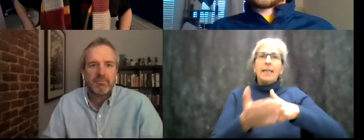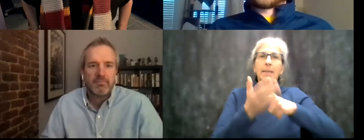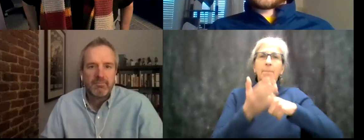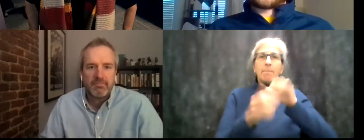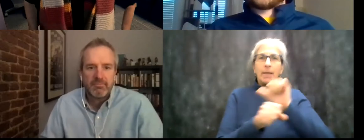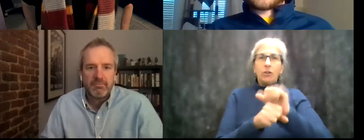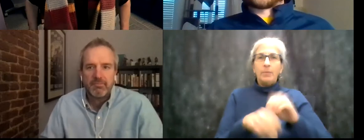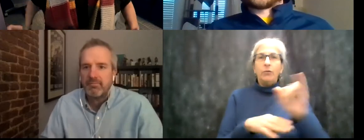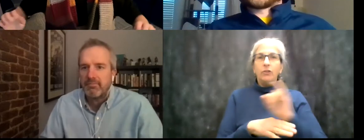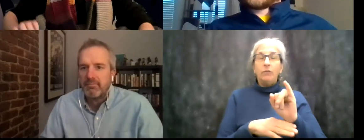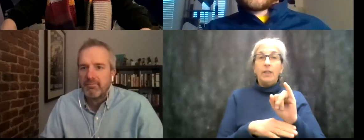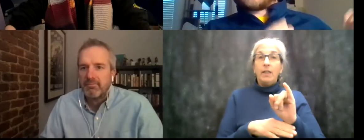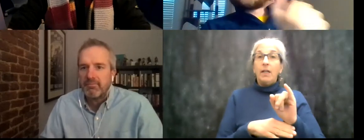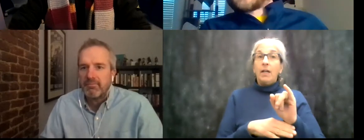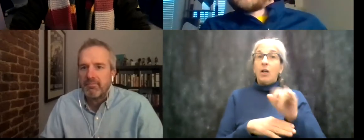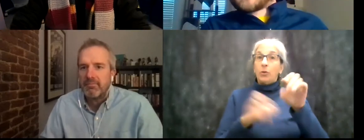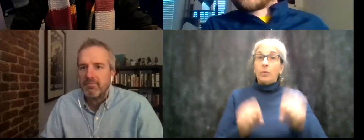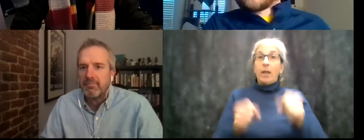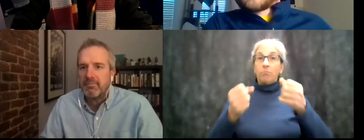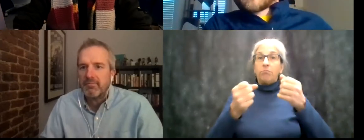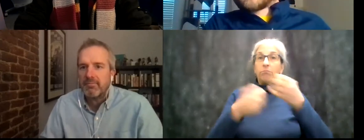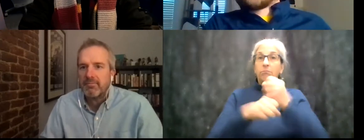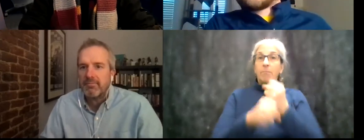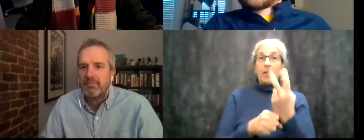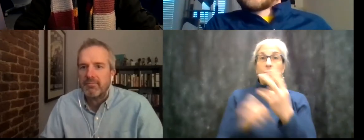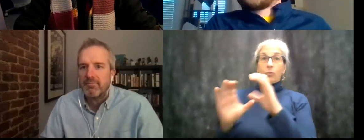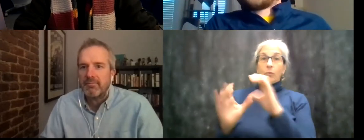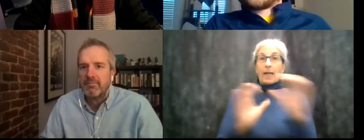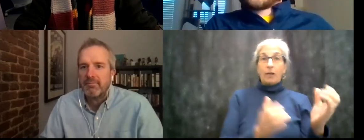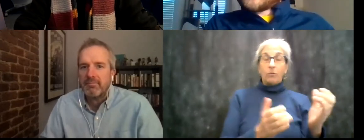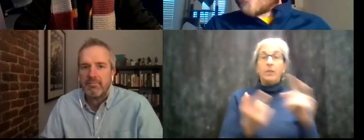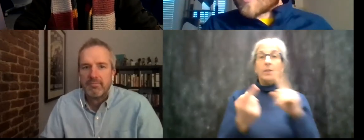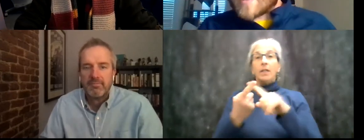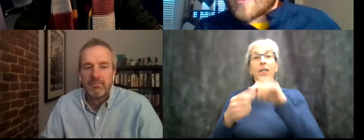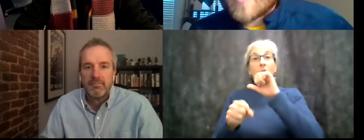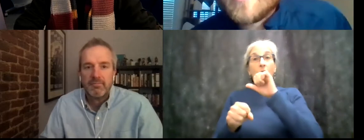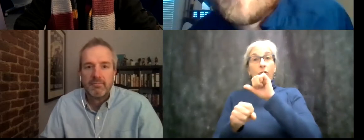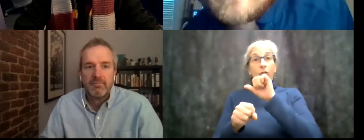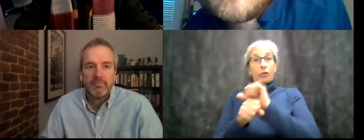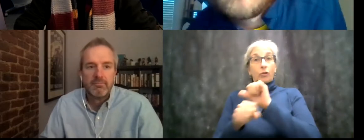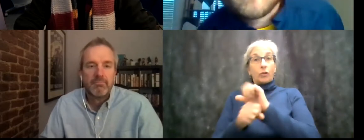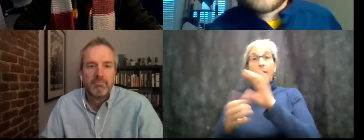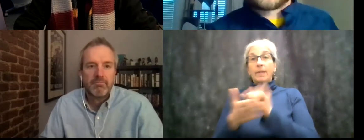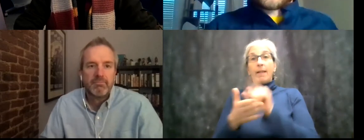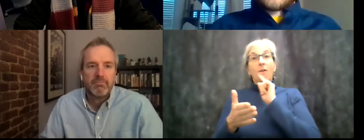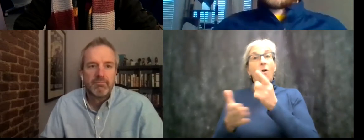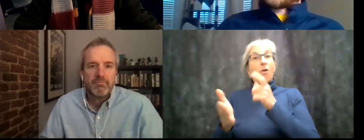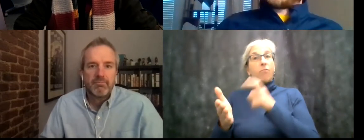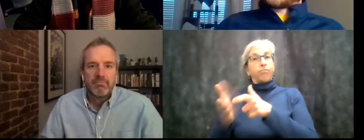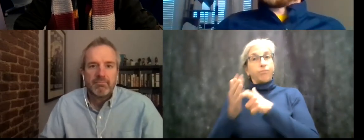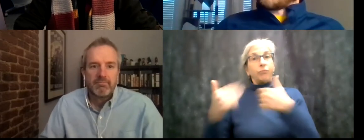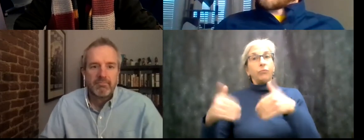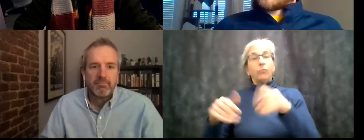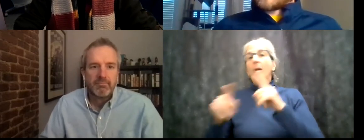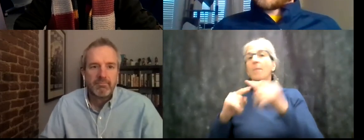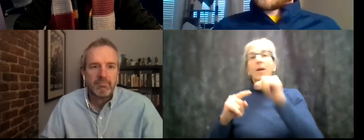this up into two categories. Jobs that are, you know, high demand that don't require a college degree, as well as jobs